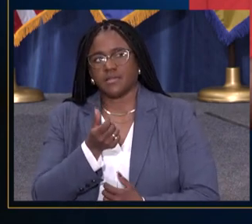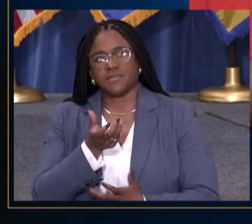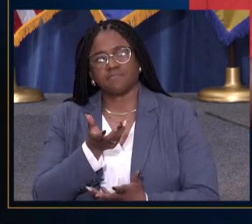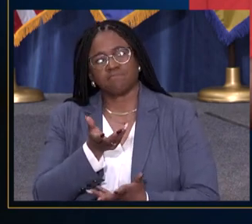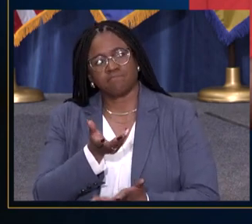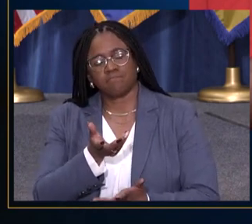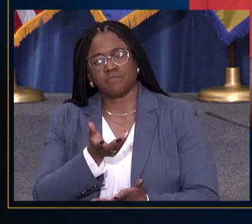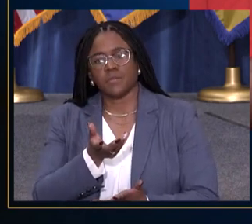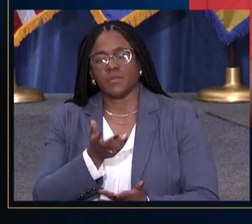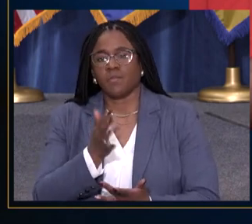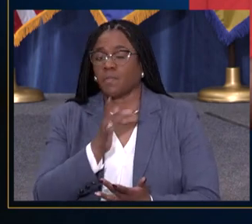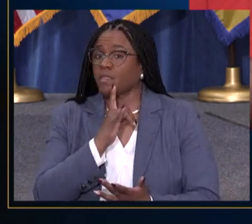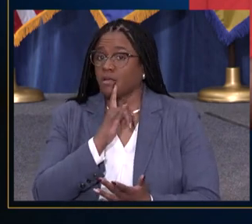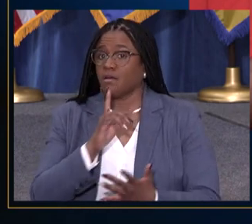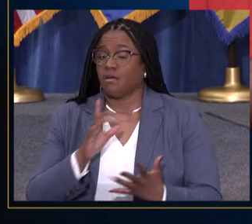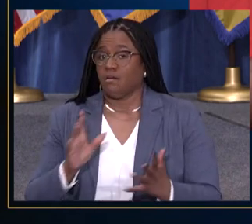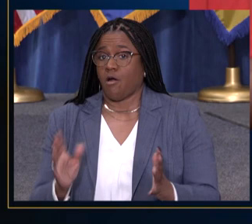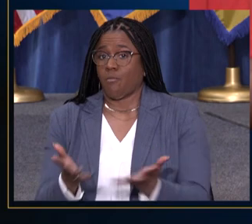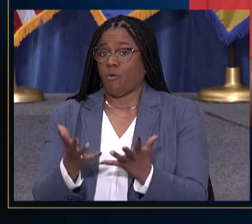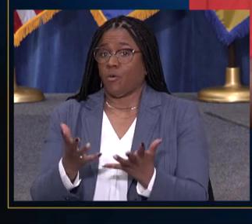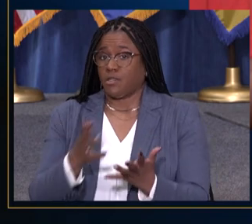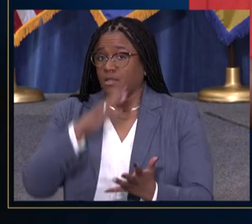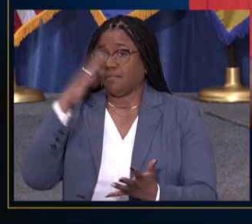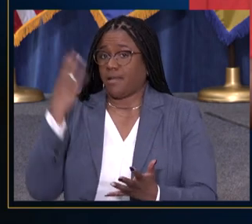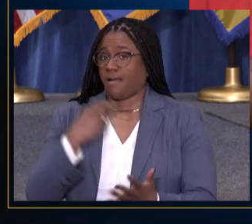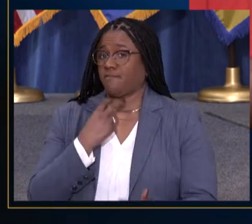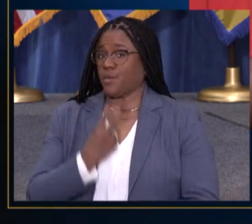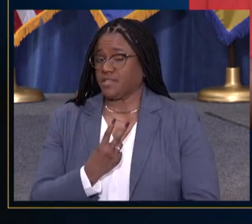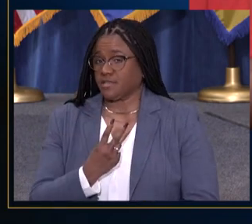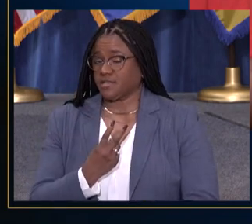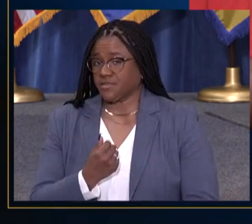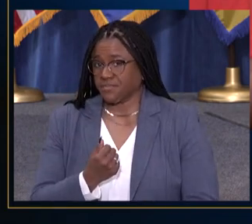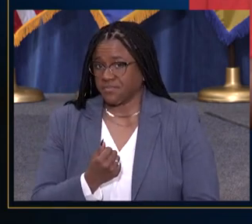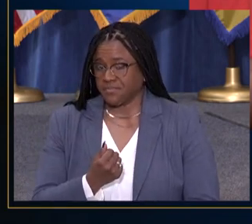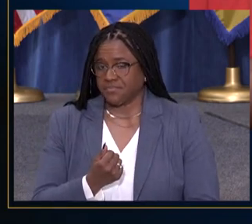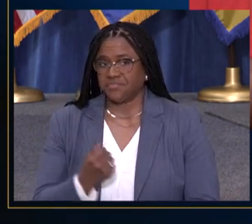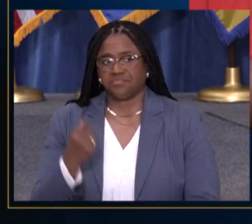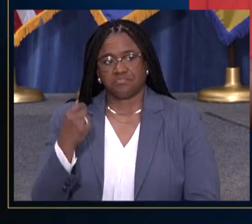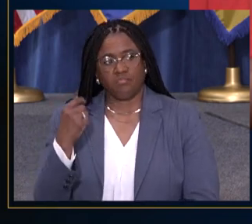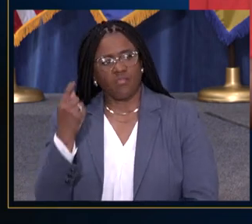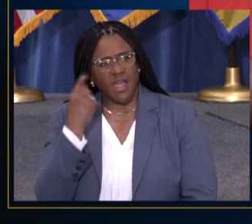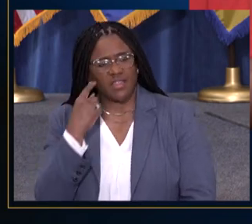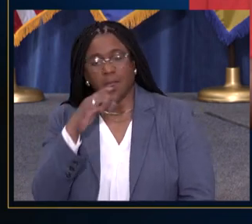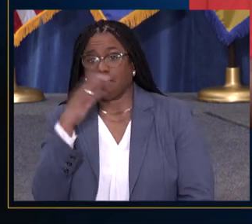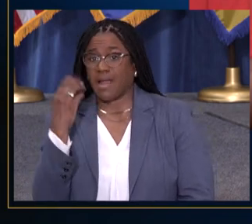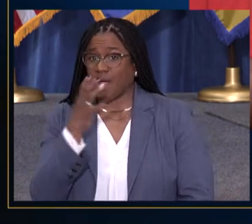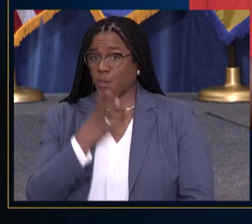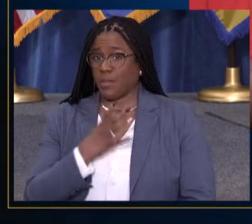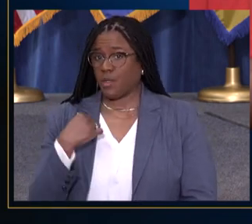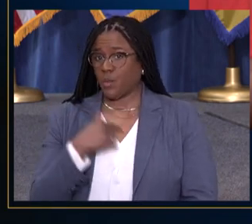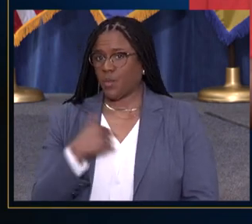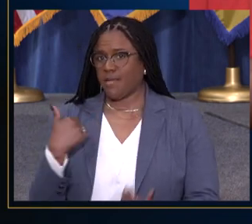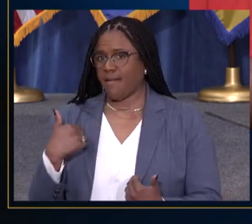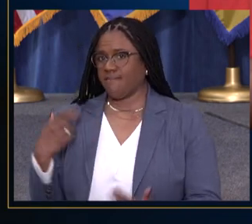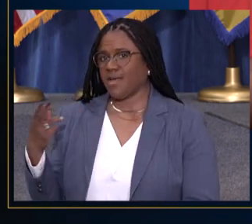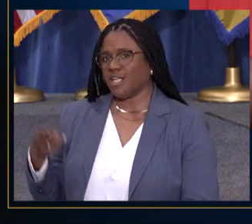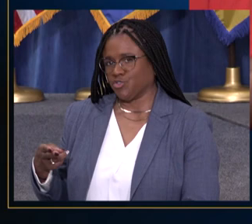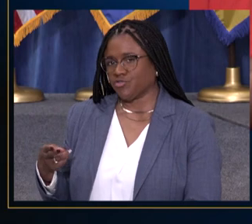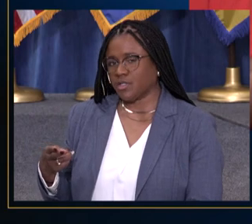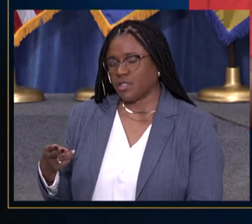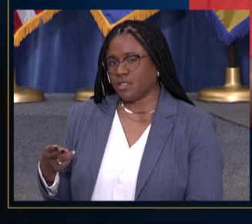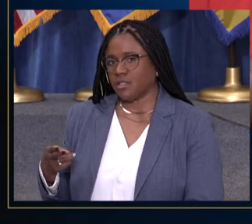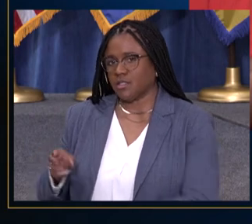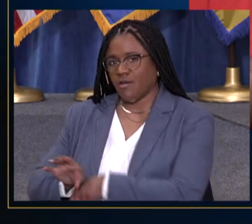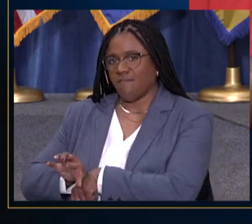and upholding Black voices. I think for Black women, we have a history of